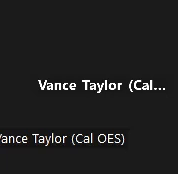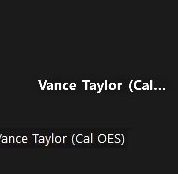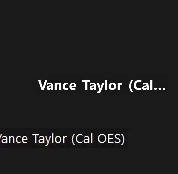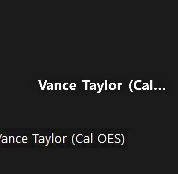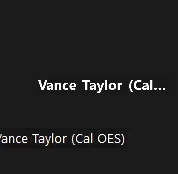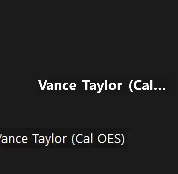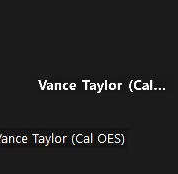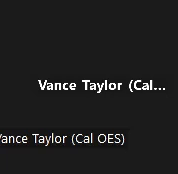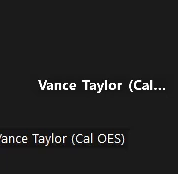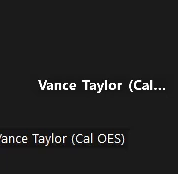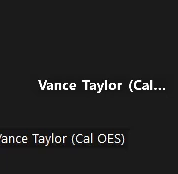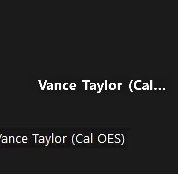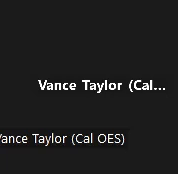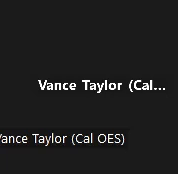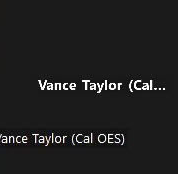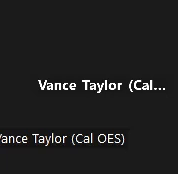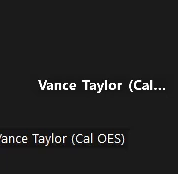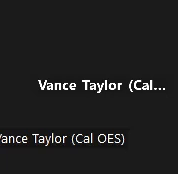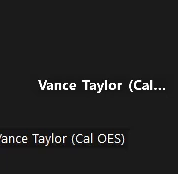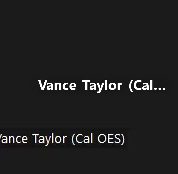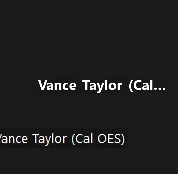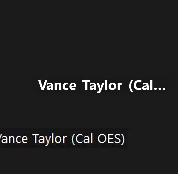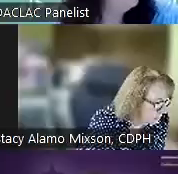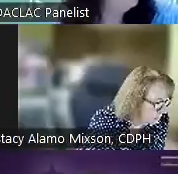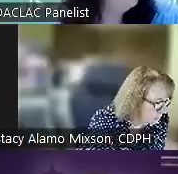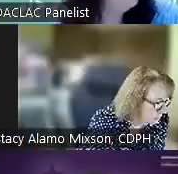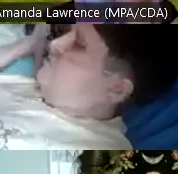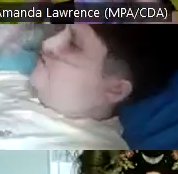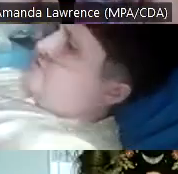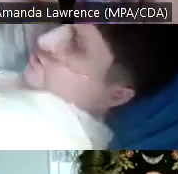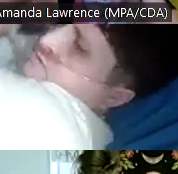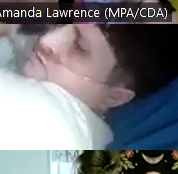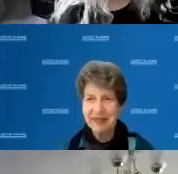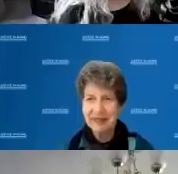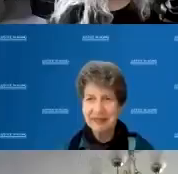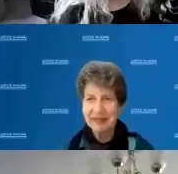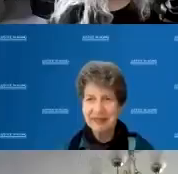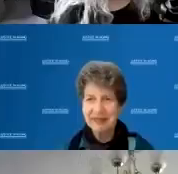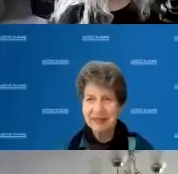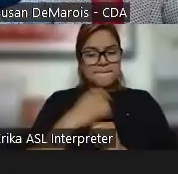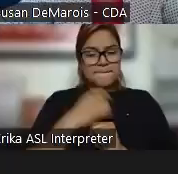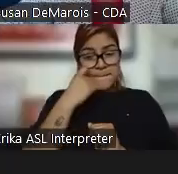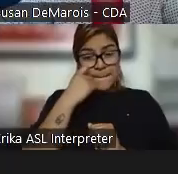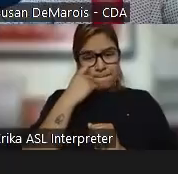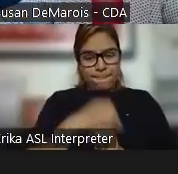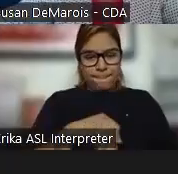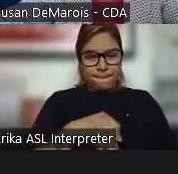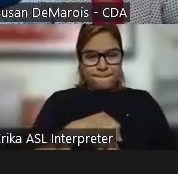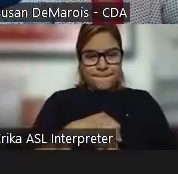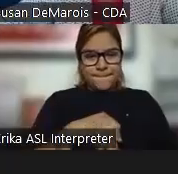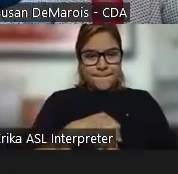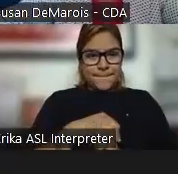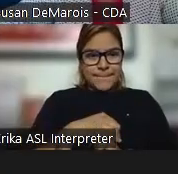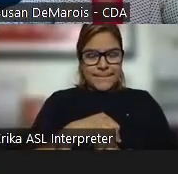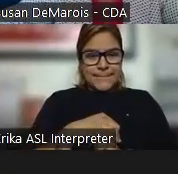And let's see, what else do we want to talk about? Can we advance to the next slide to see what we've got there?